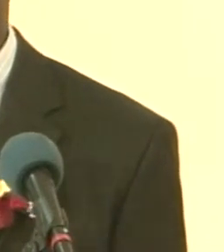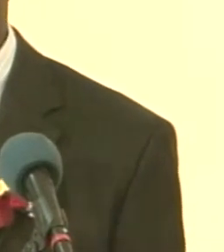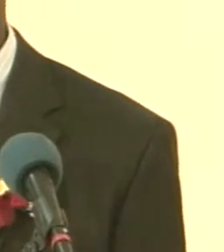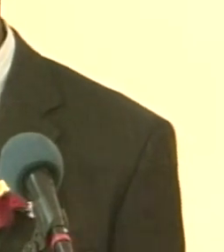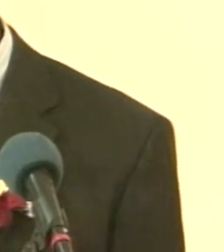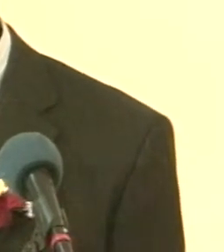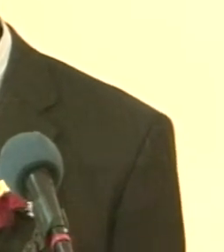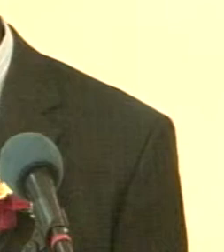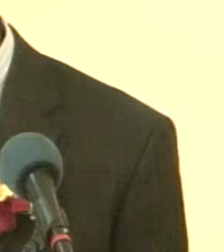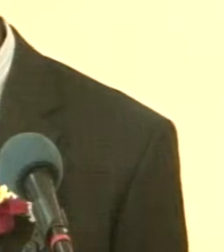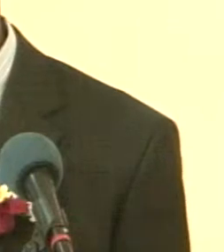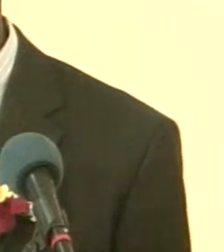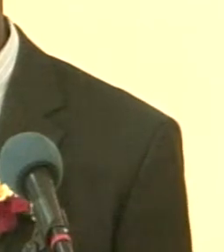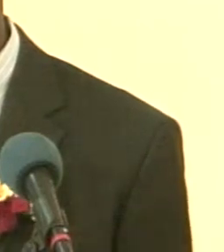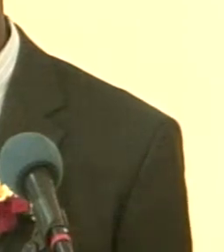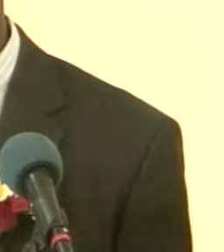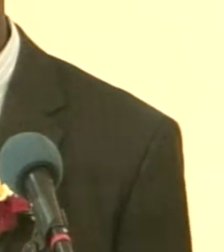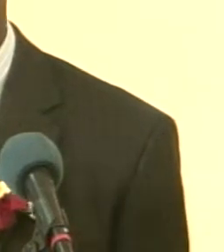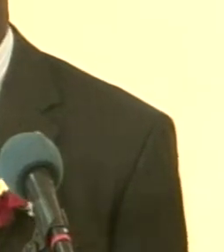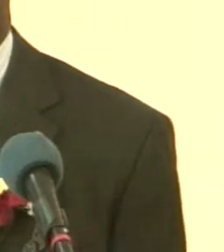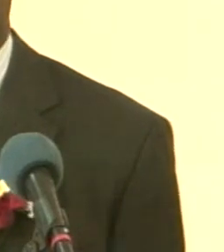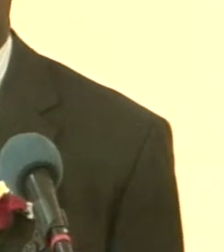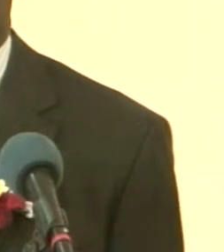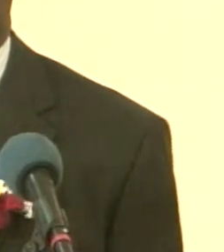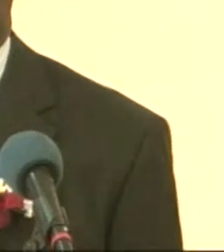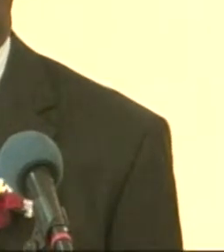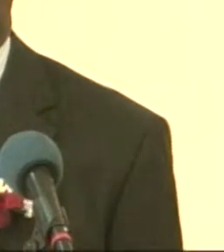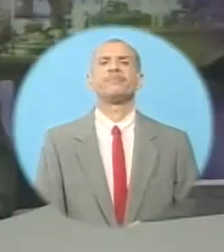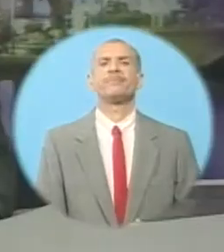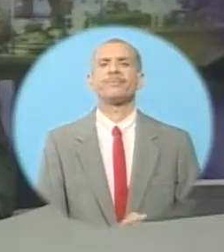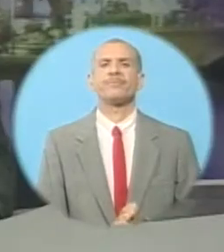we can have more than 6 referees on the FIFA list.